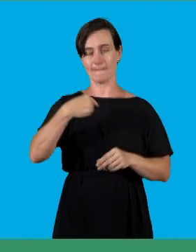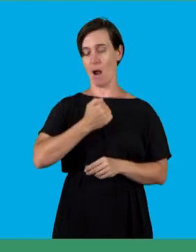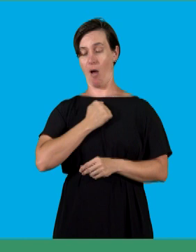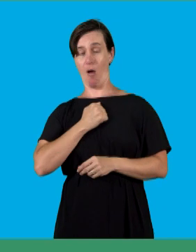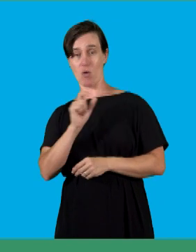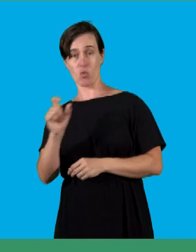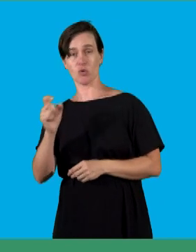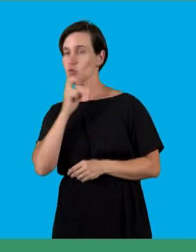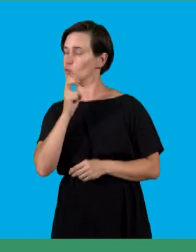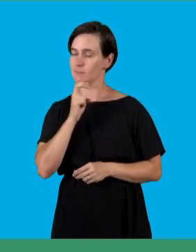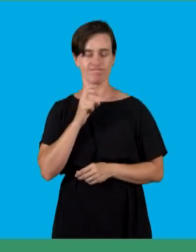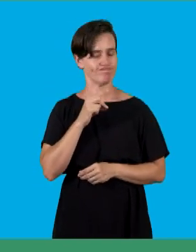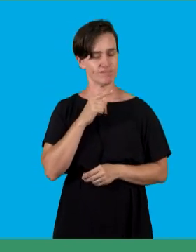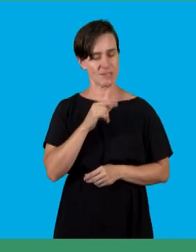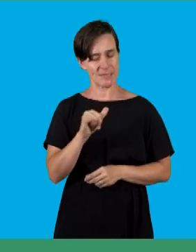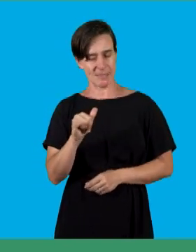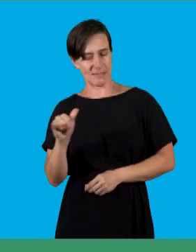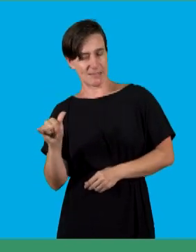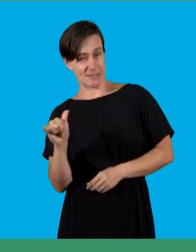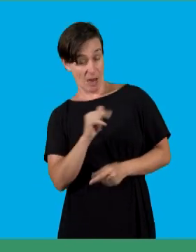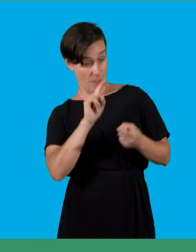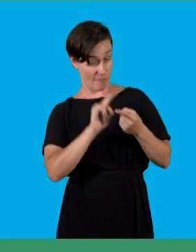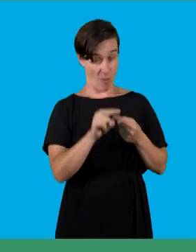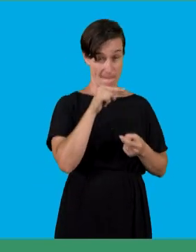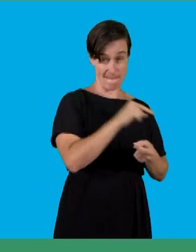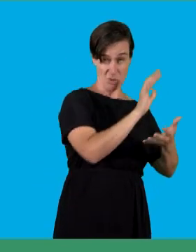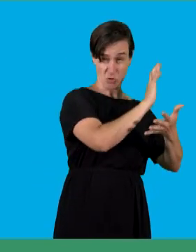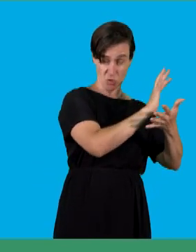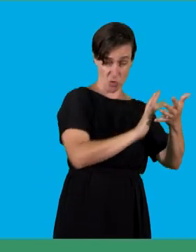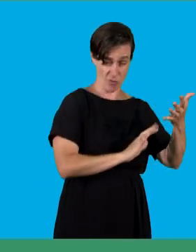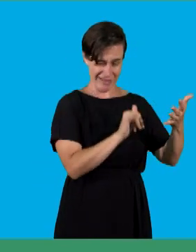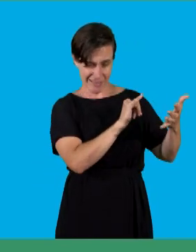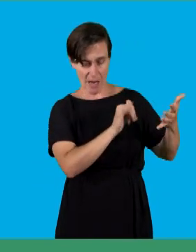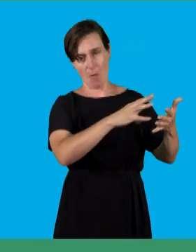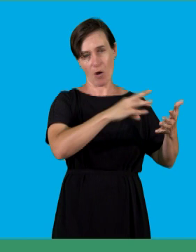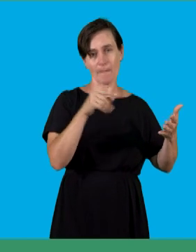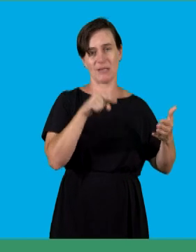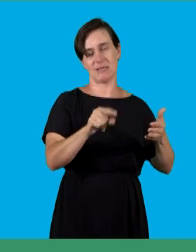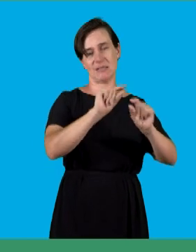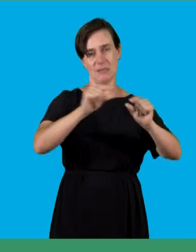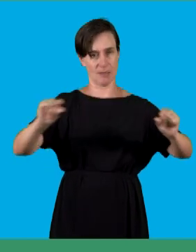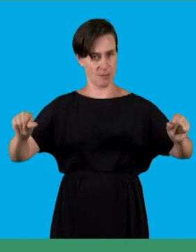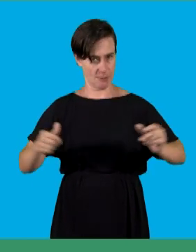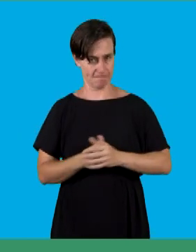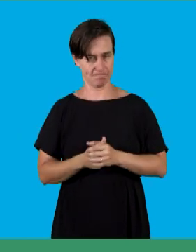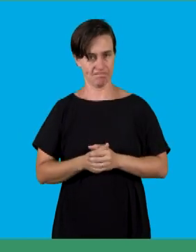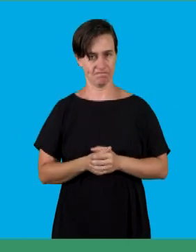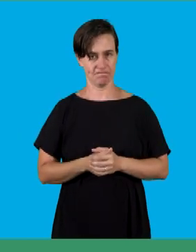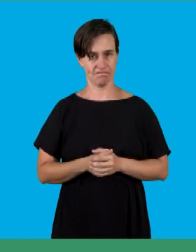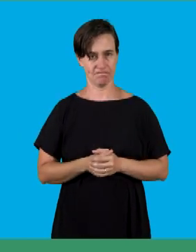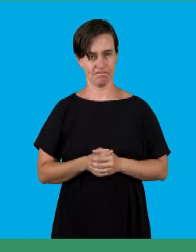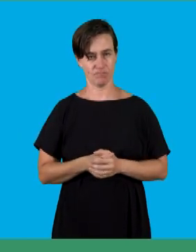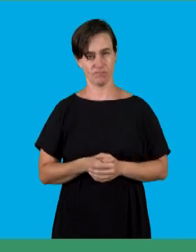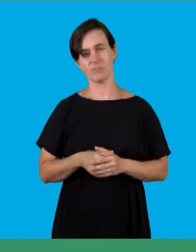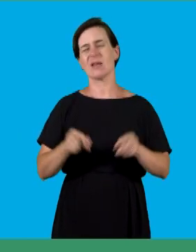rephrase. You must write the scenario as it appears from the scenario. Remember